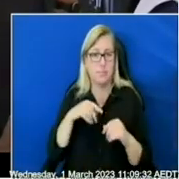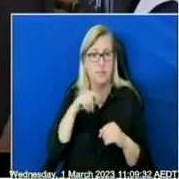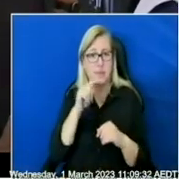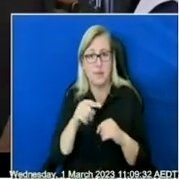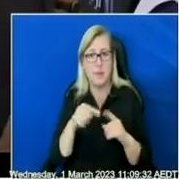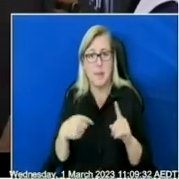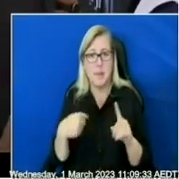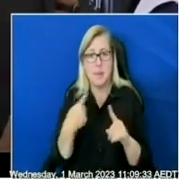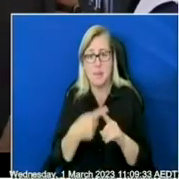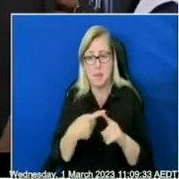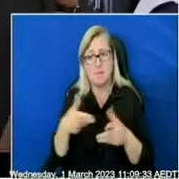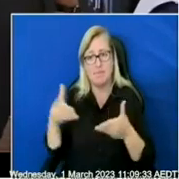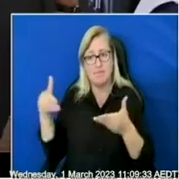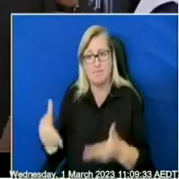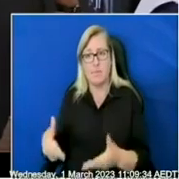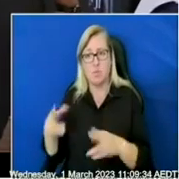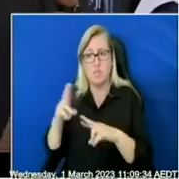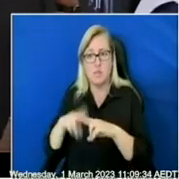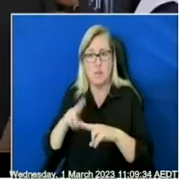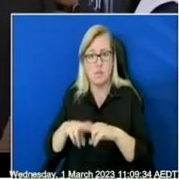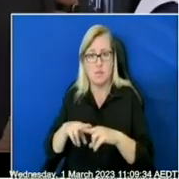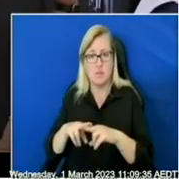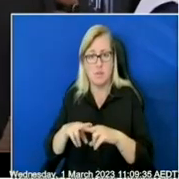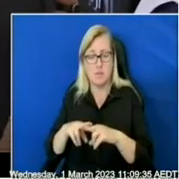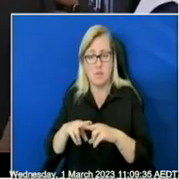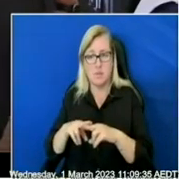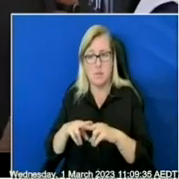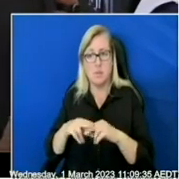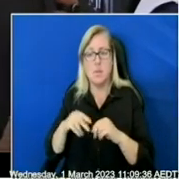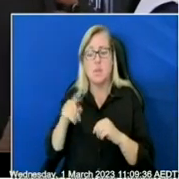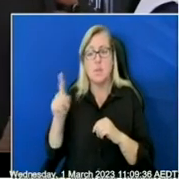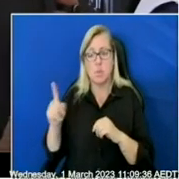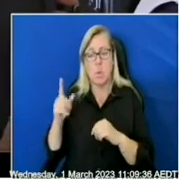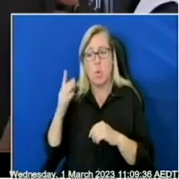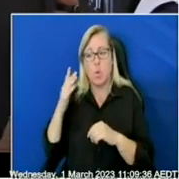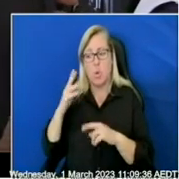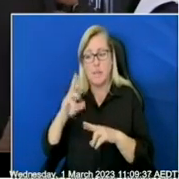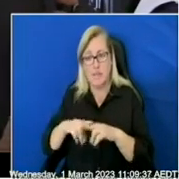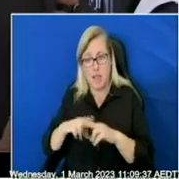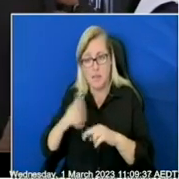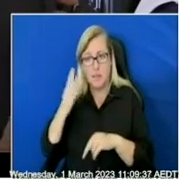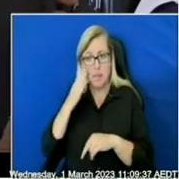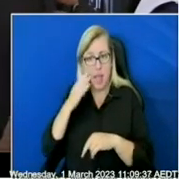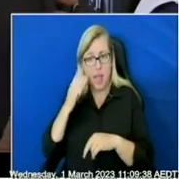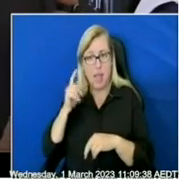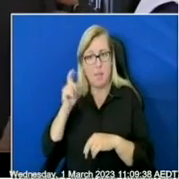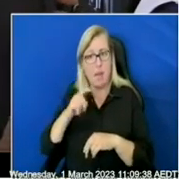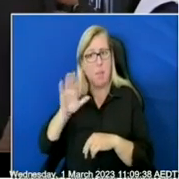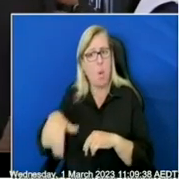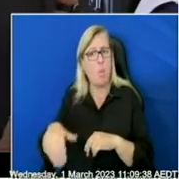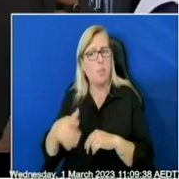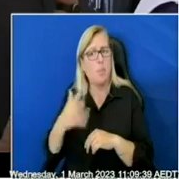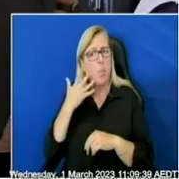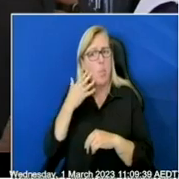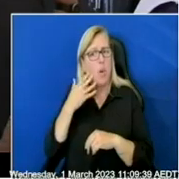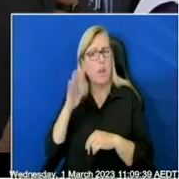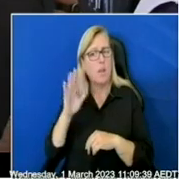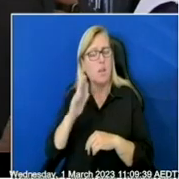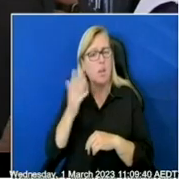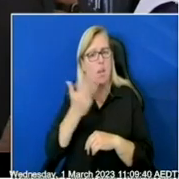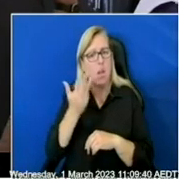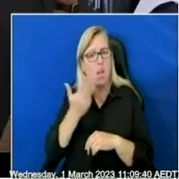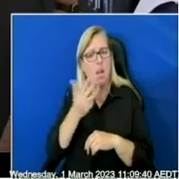So Dad and Mum come home, 96 age old, with a little couple of acres, to live in their best life and retired